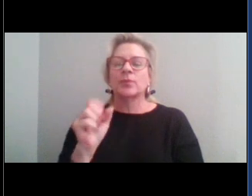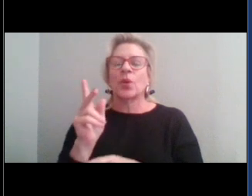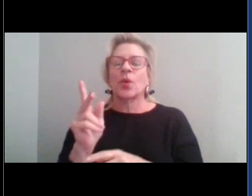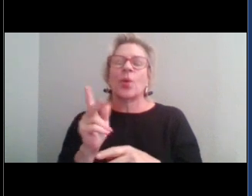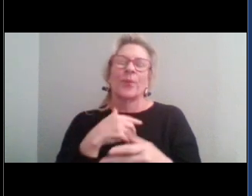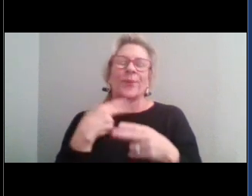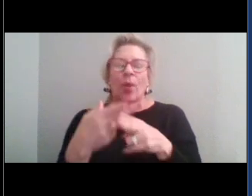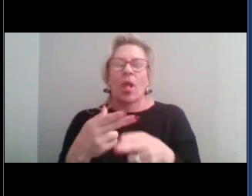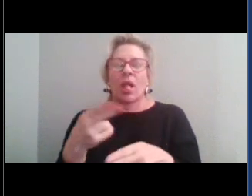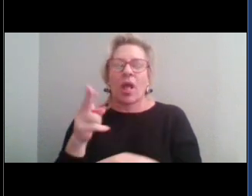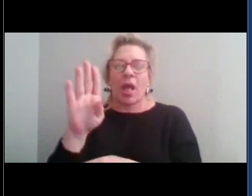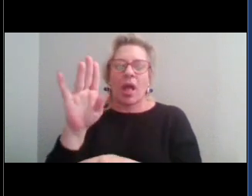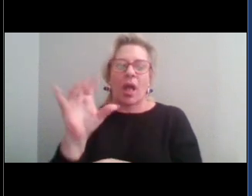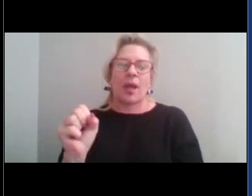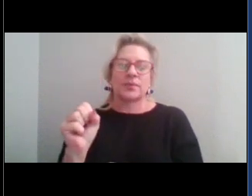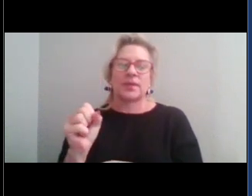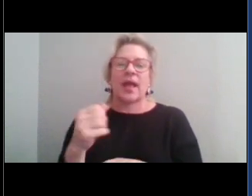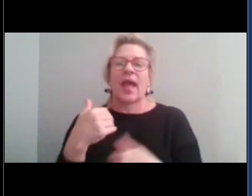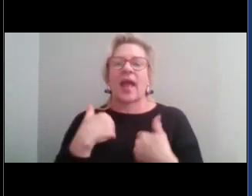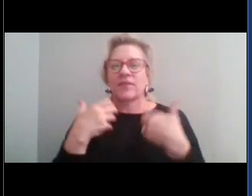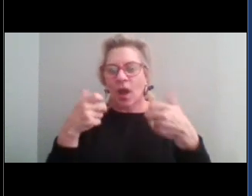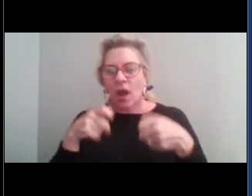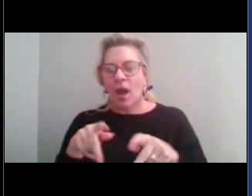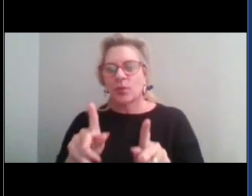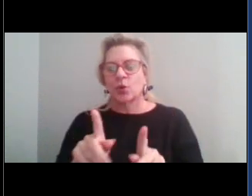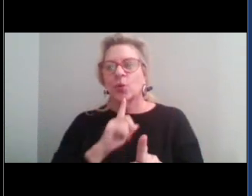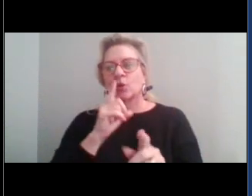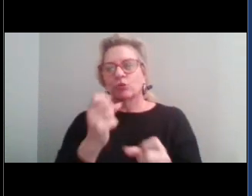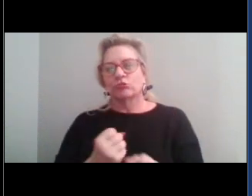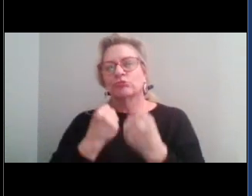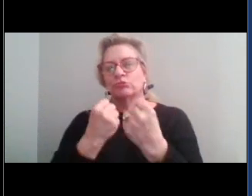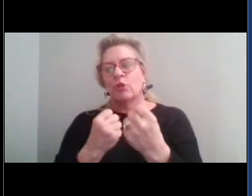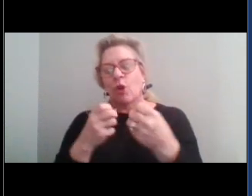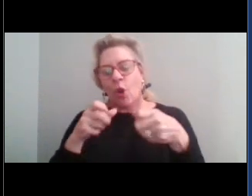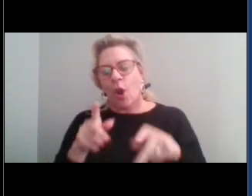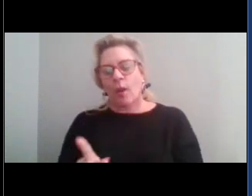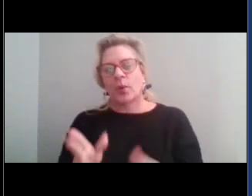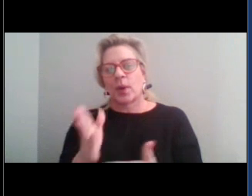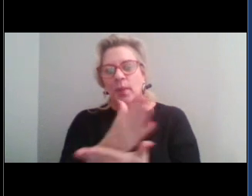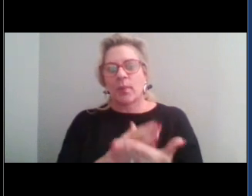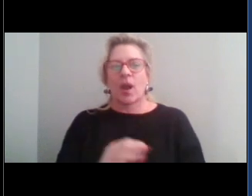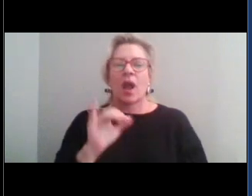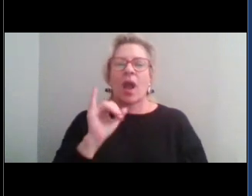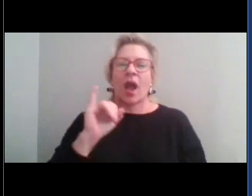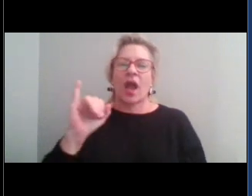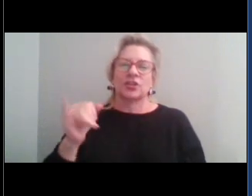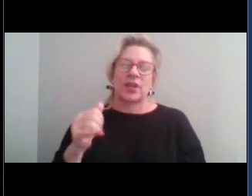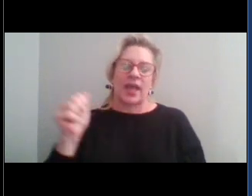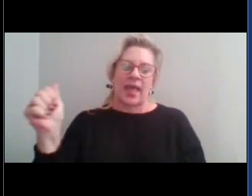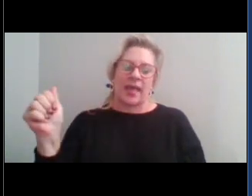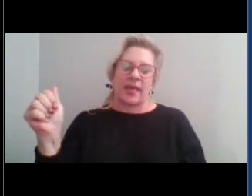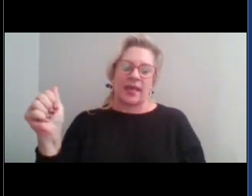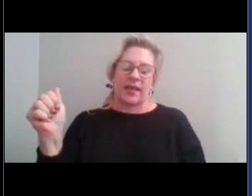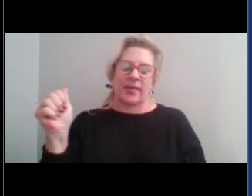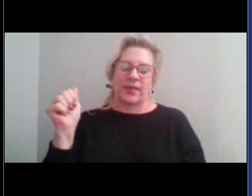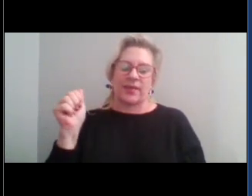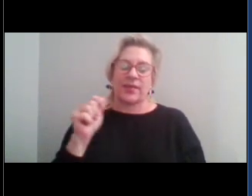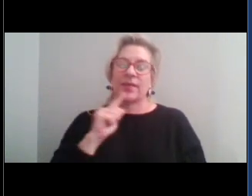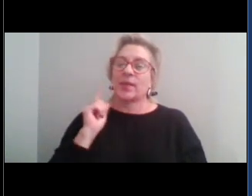them, get an opportunity, a real strong opportunity to be a part of IIJA. This